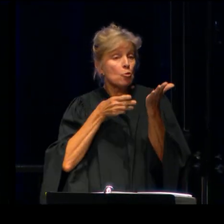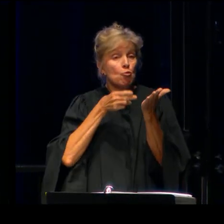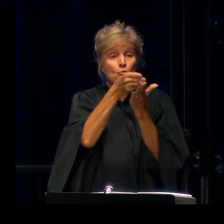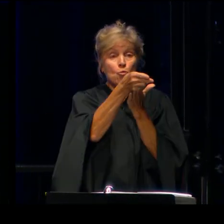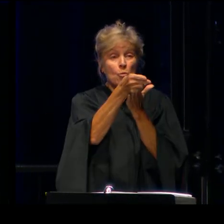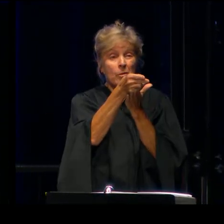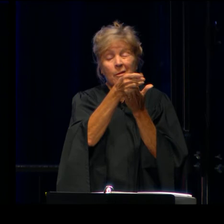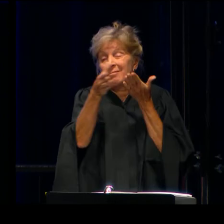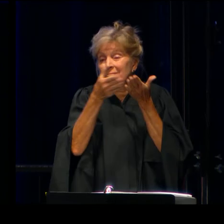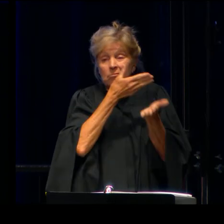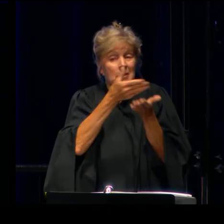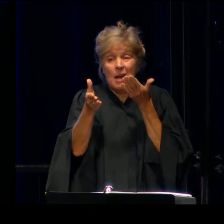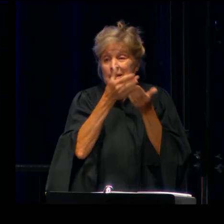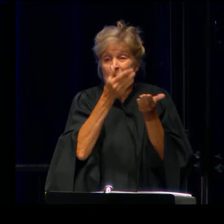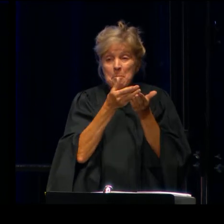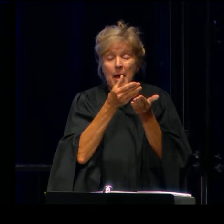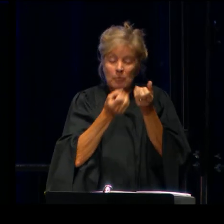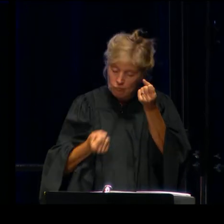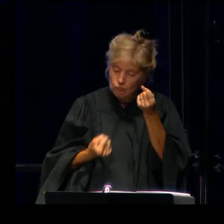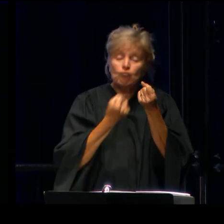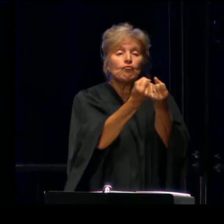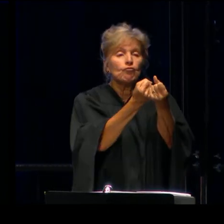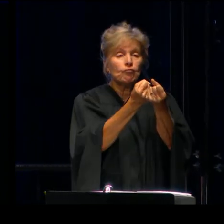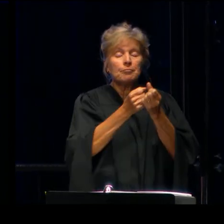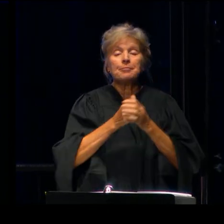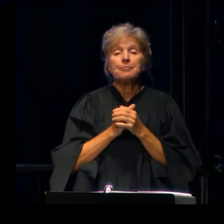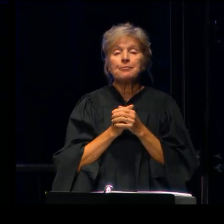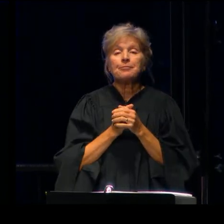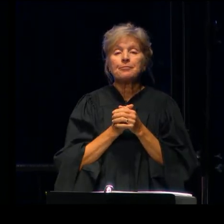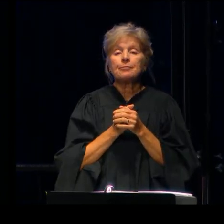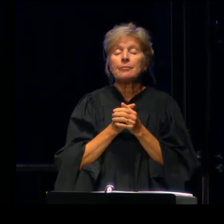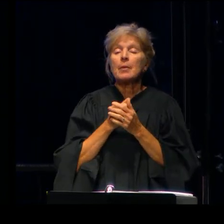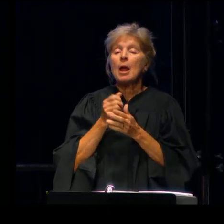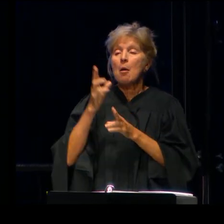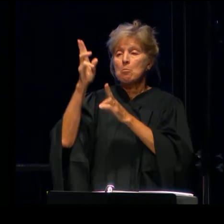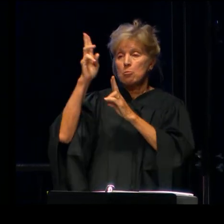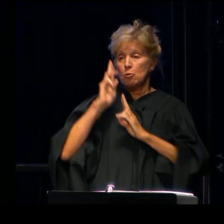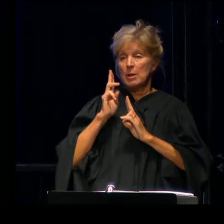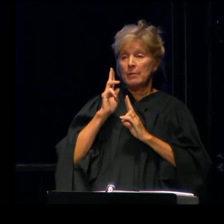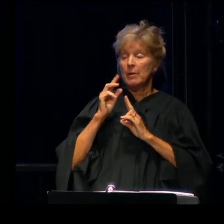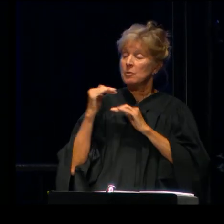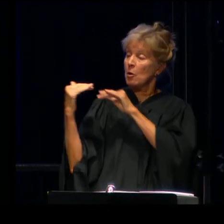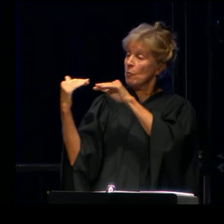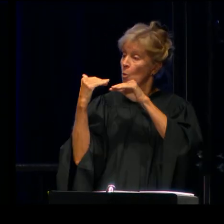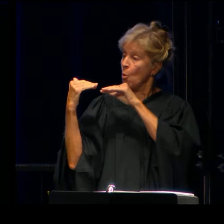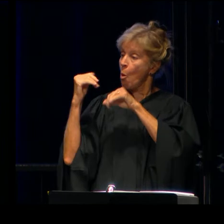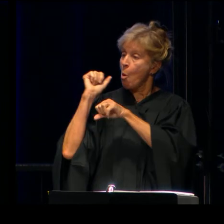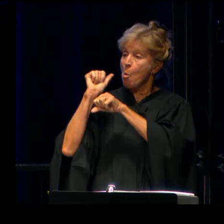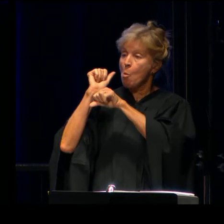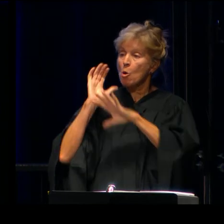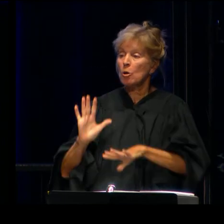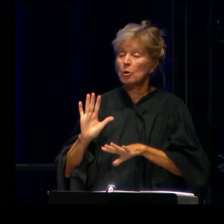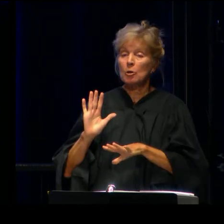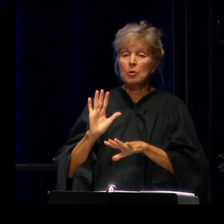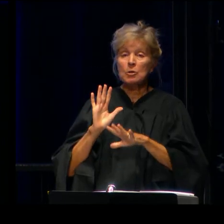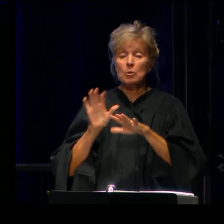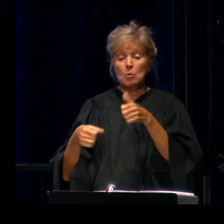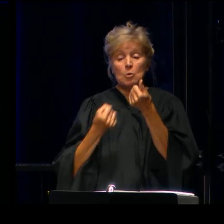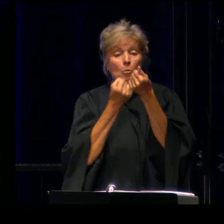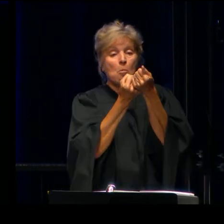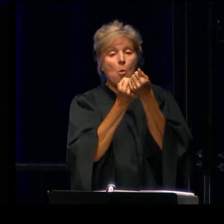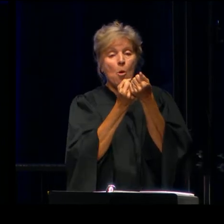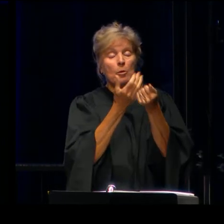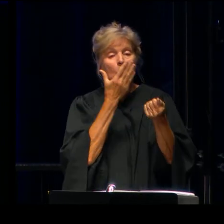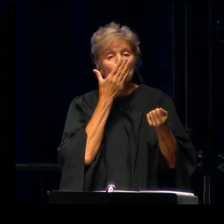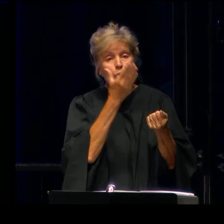truth in any form, in the privilege of being co-workers in good